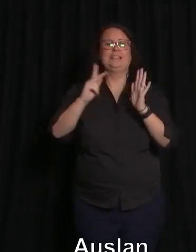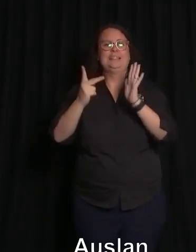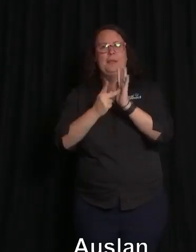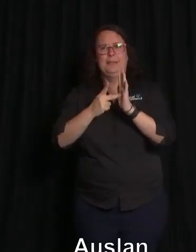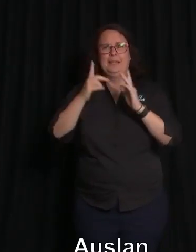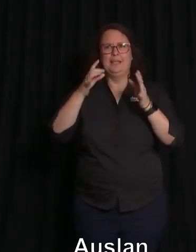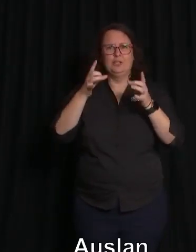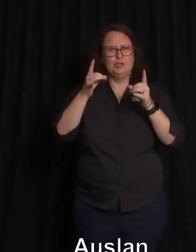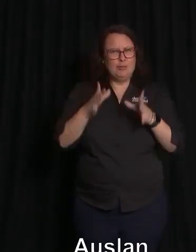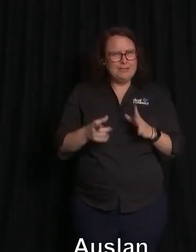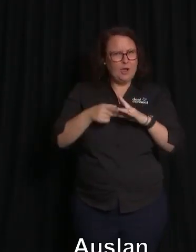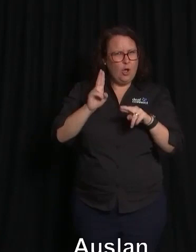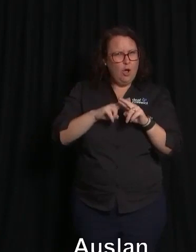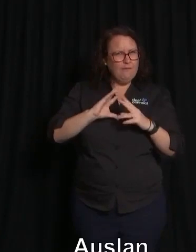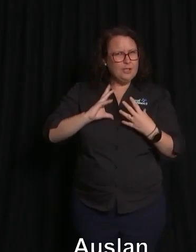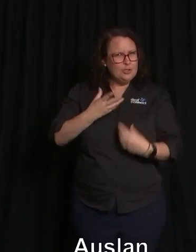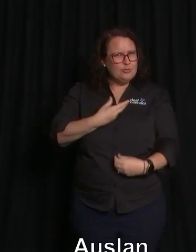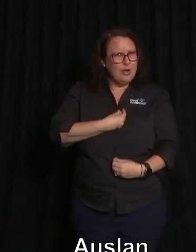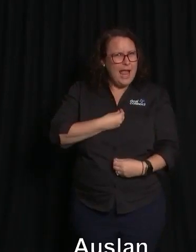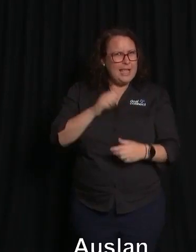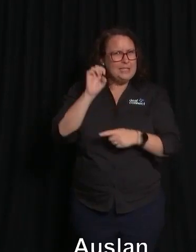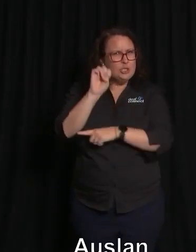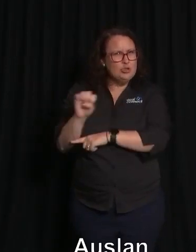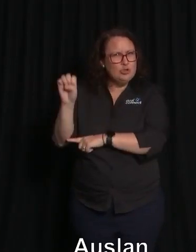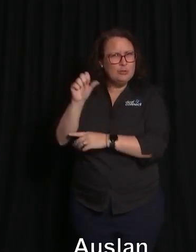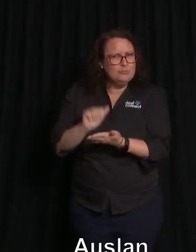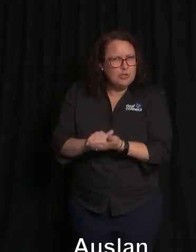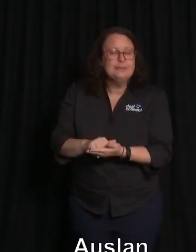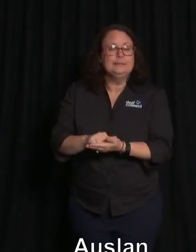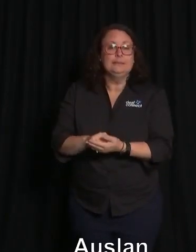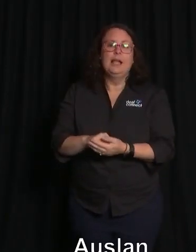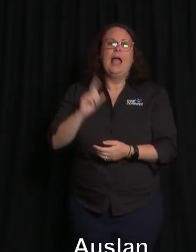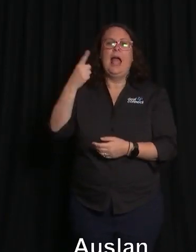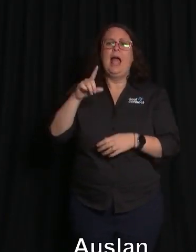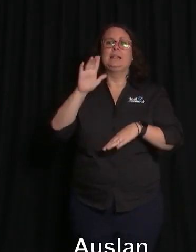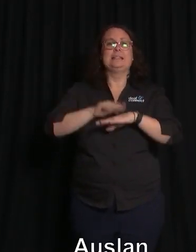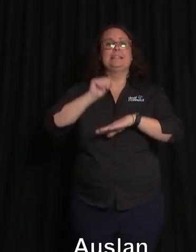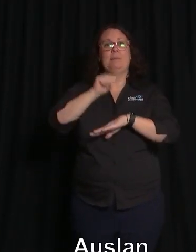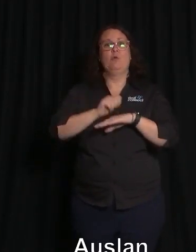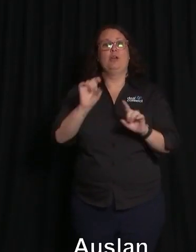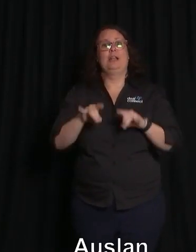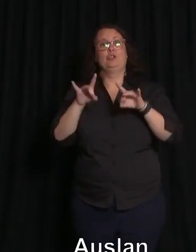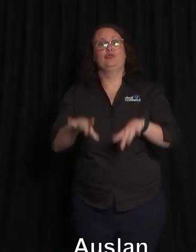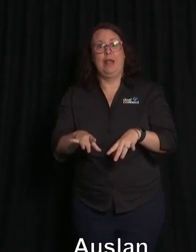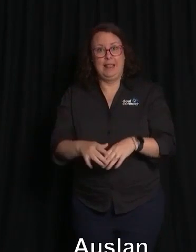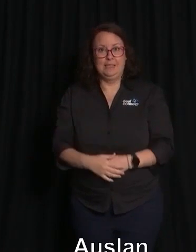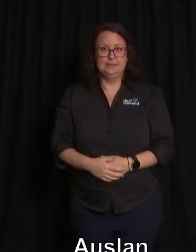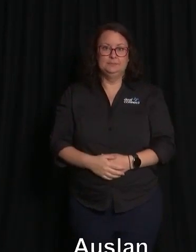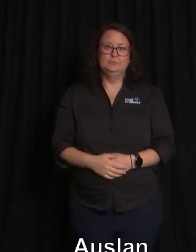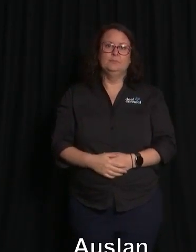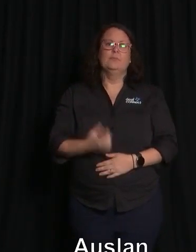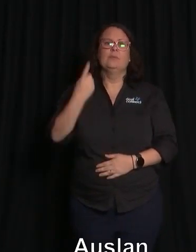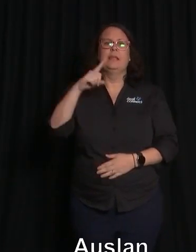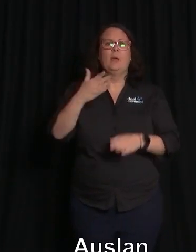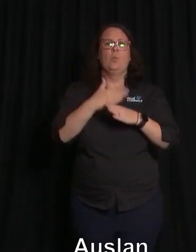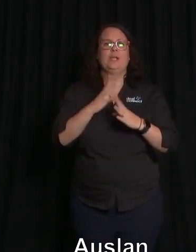Europe, but is Singaporean Australian, worth noting for the audience here at home, and has been working